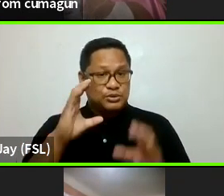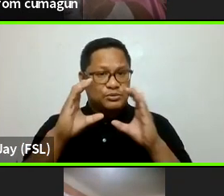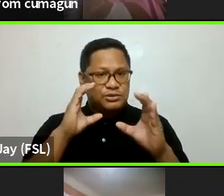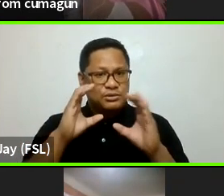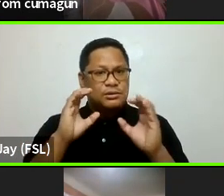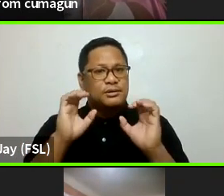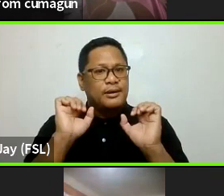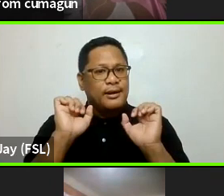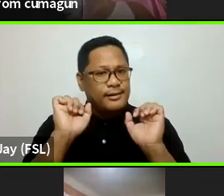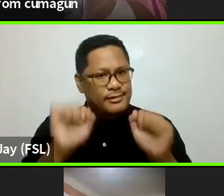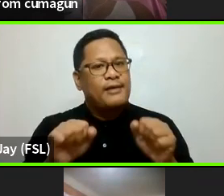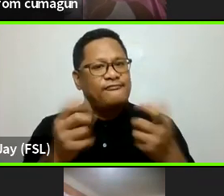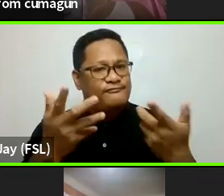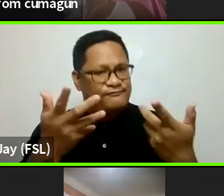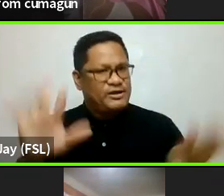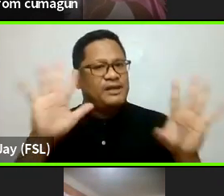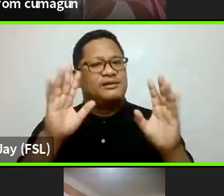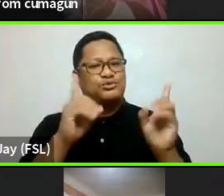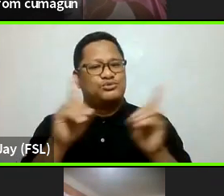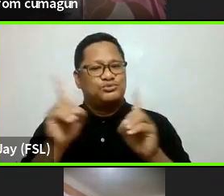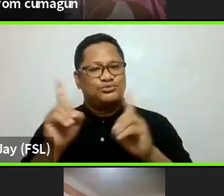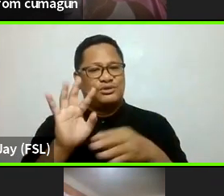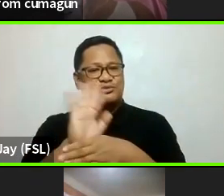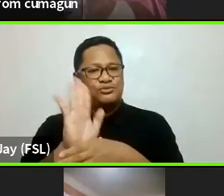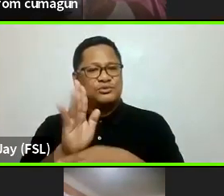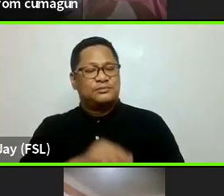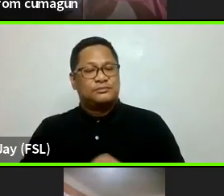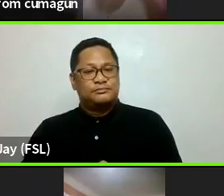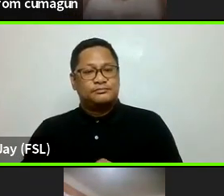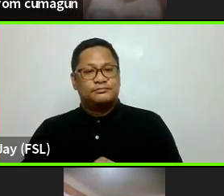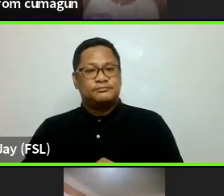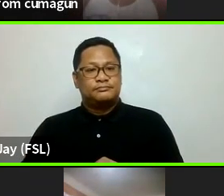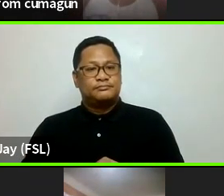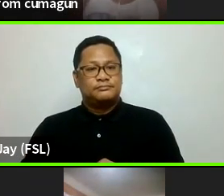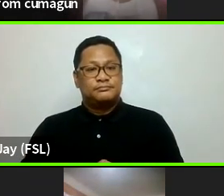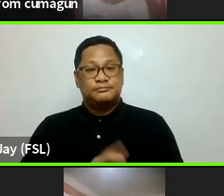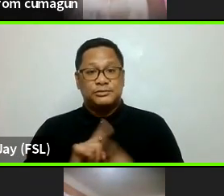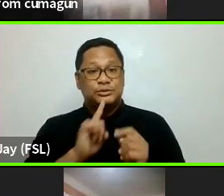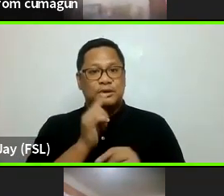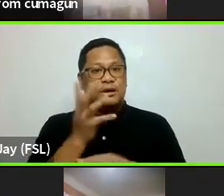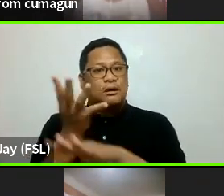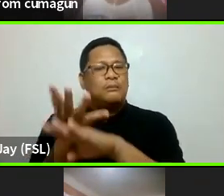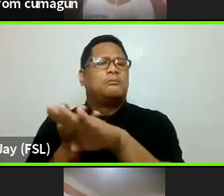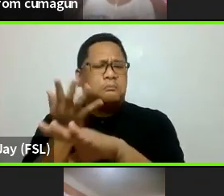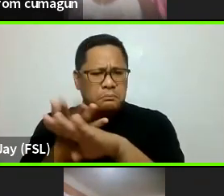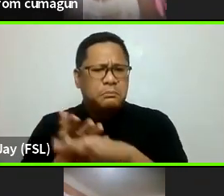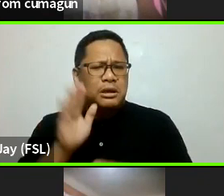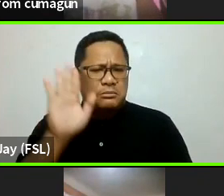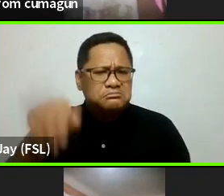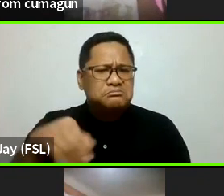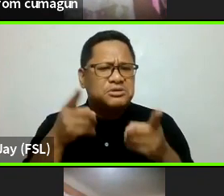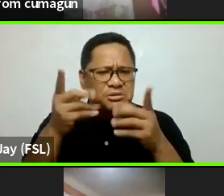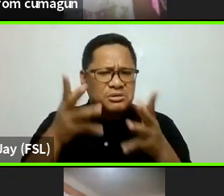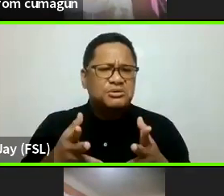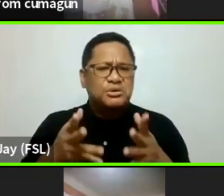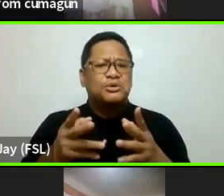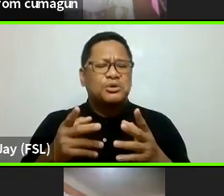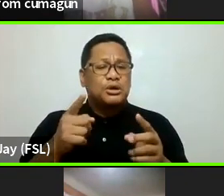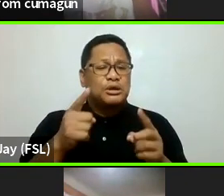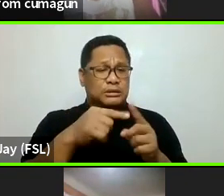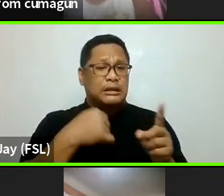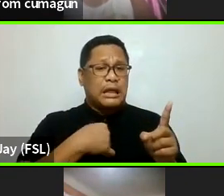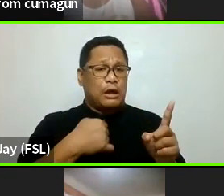they were able to do it. Okay, and in fact, I begged the director to make me part of